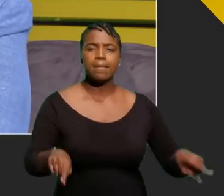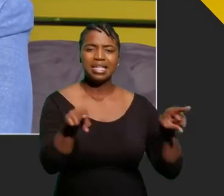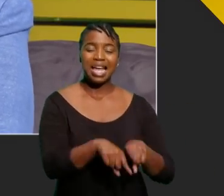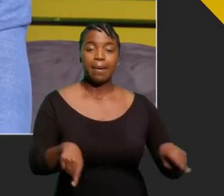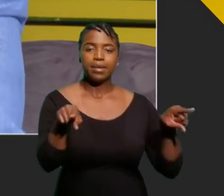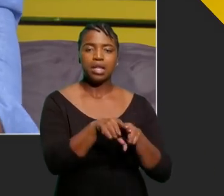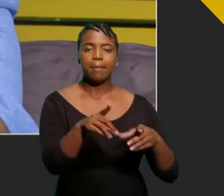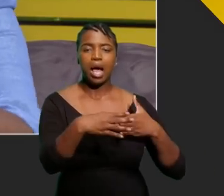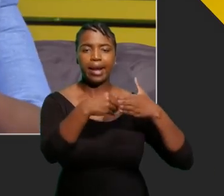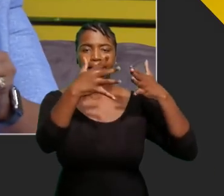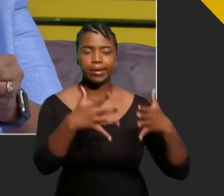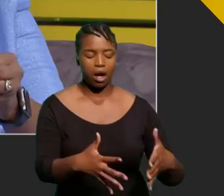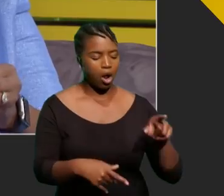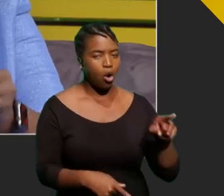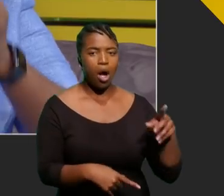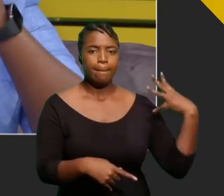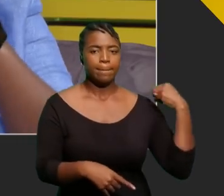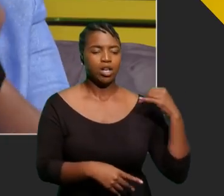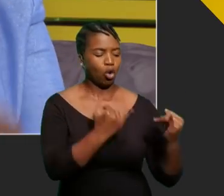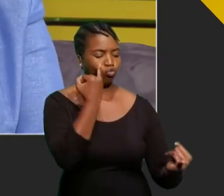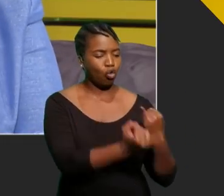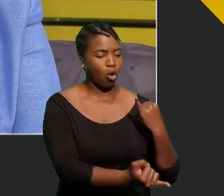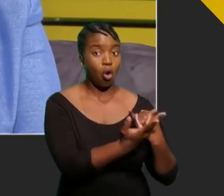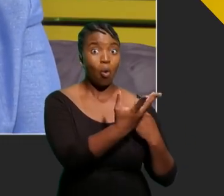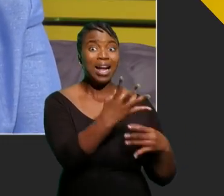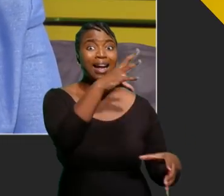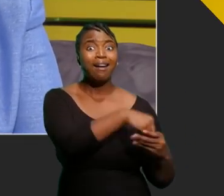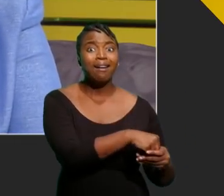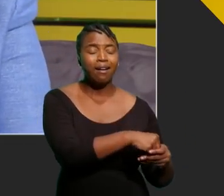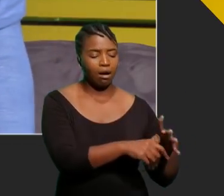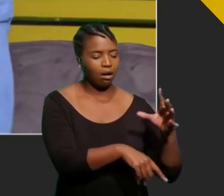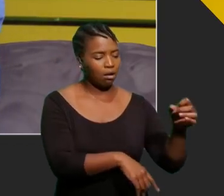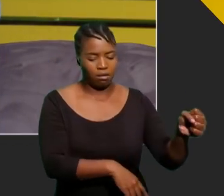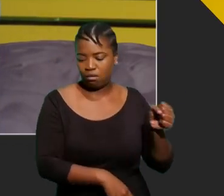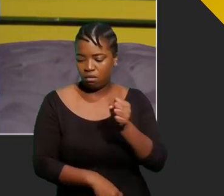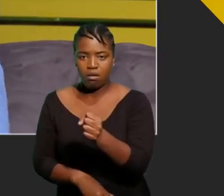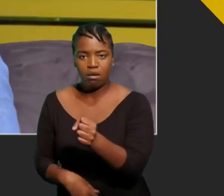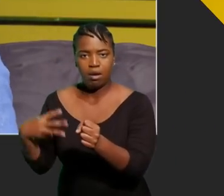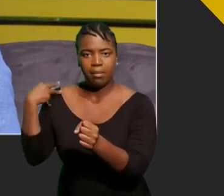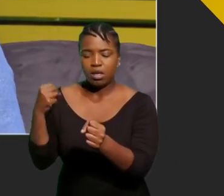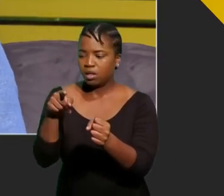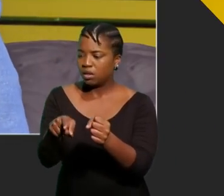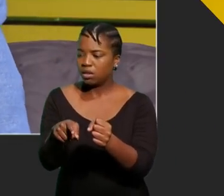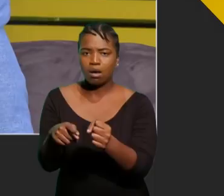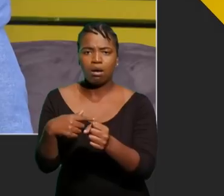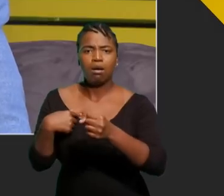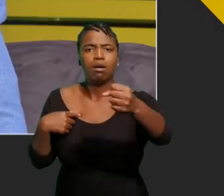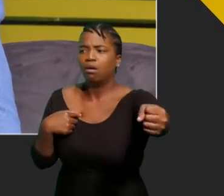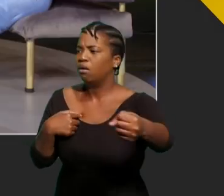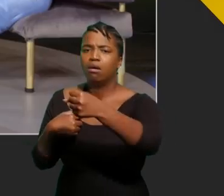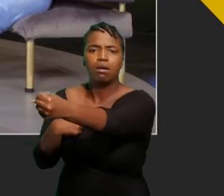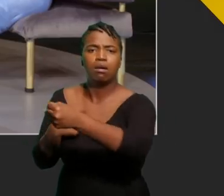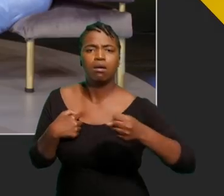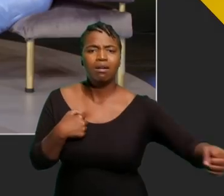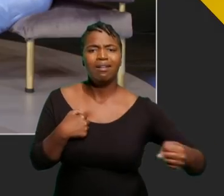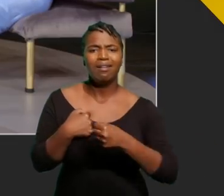rot, take a minister, is implicated in this, the minister tomorrow is put in another